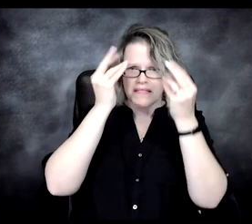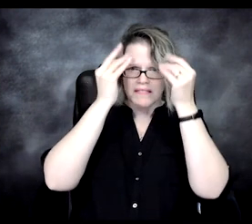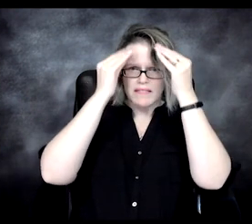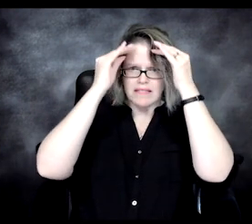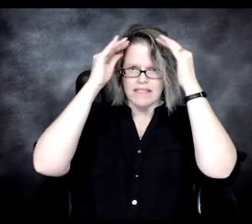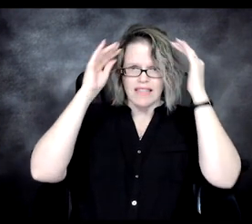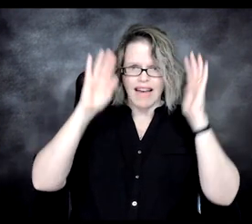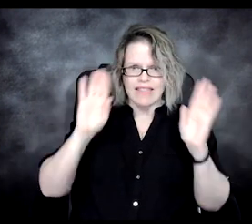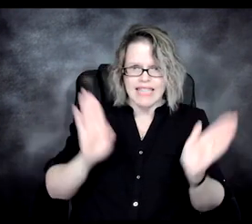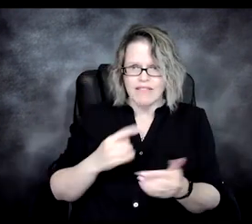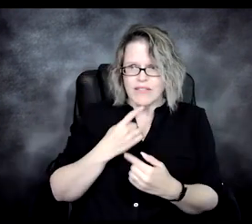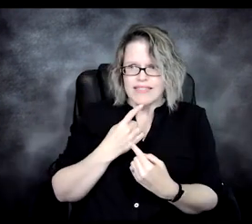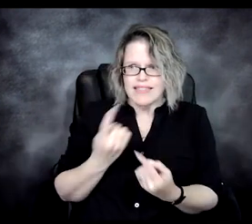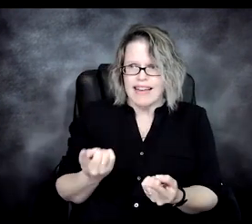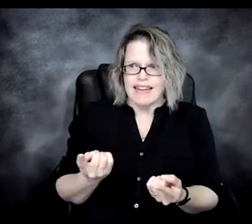I've never said.